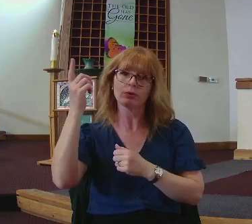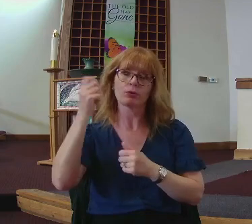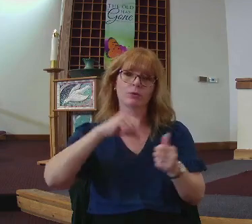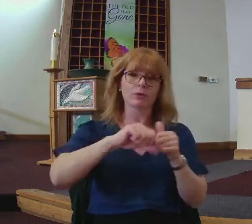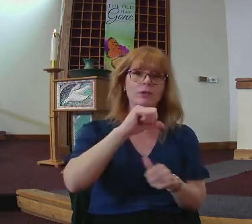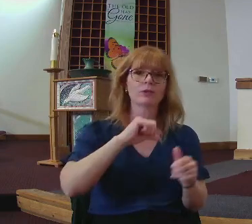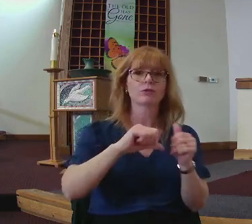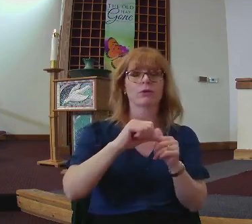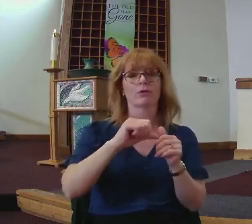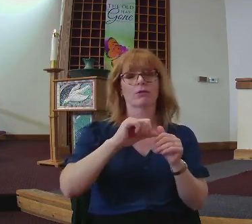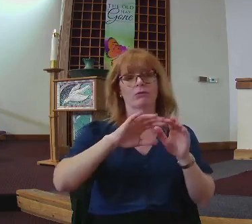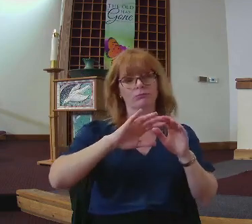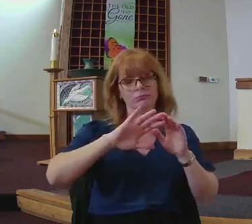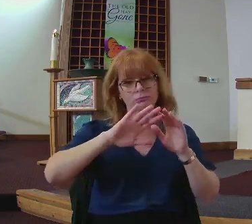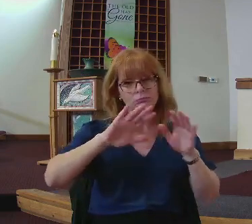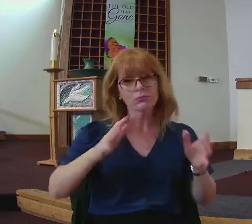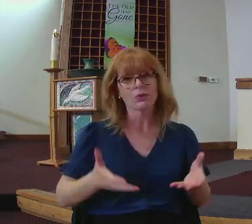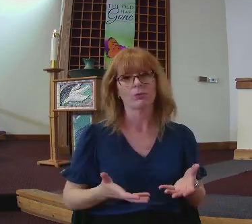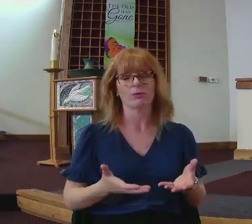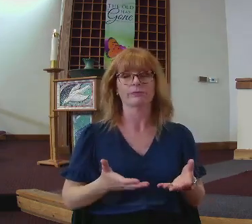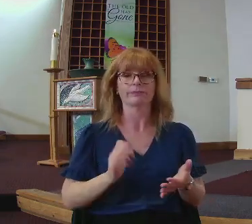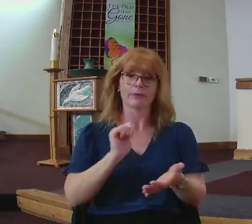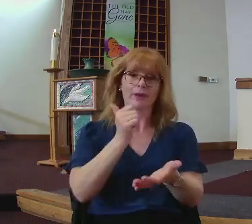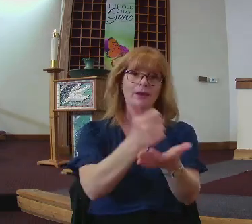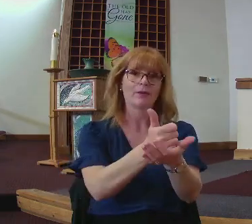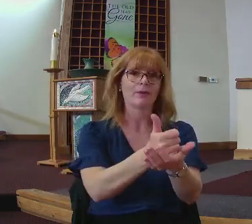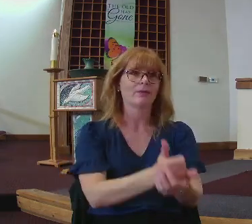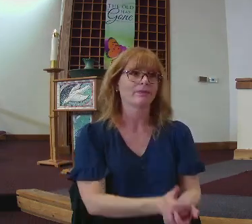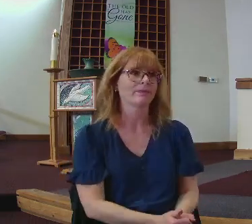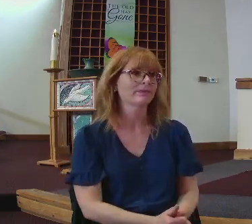all of creation. Amen.